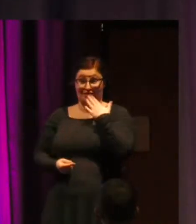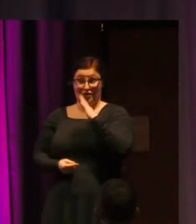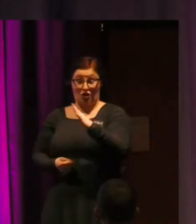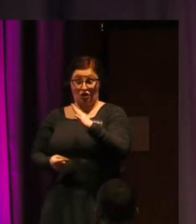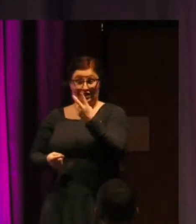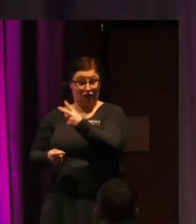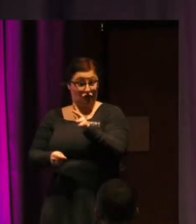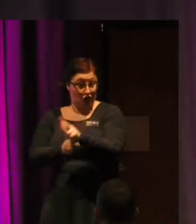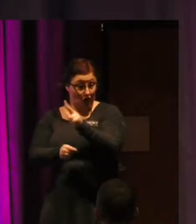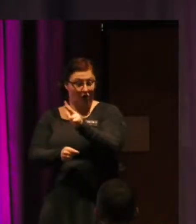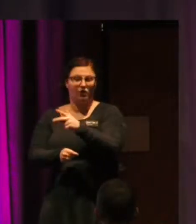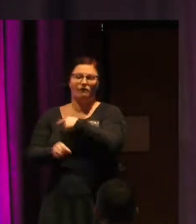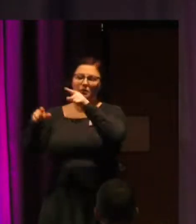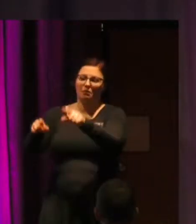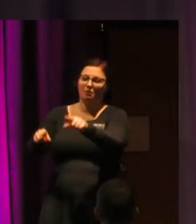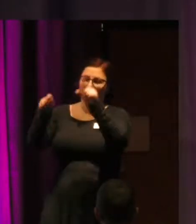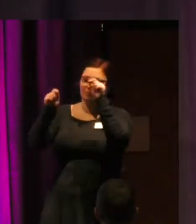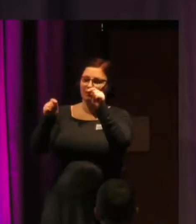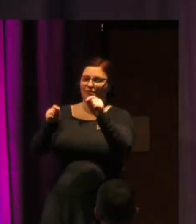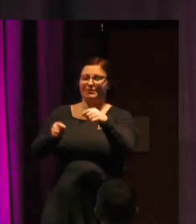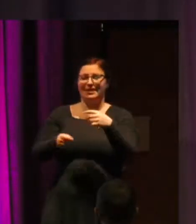January, how the